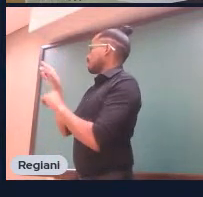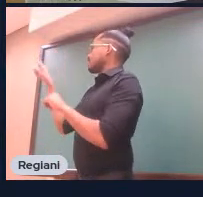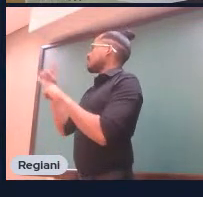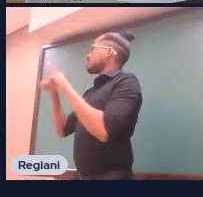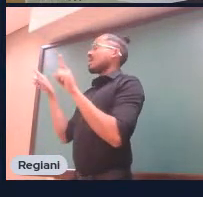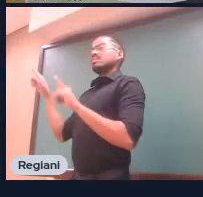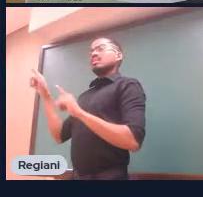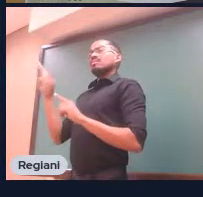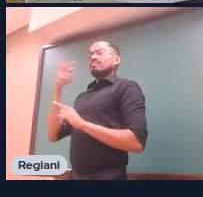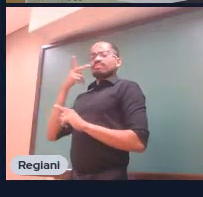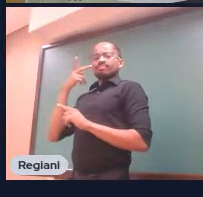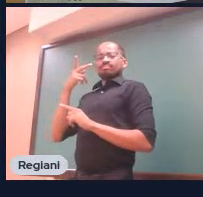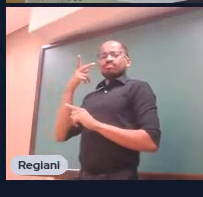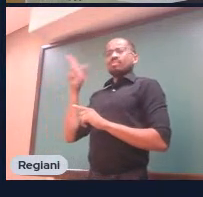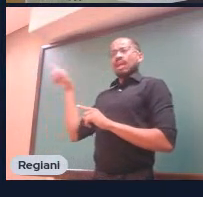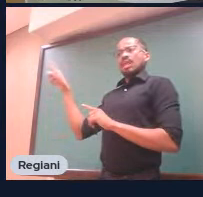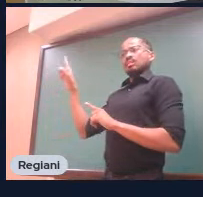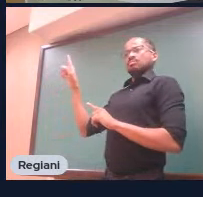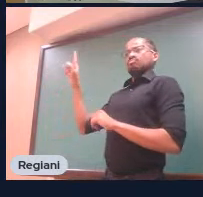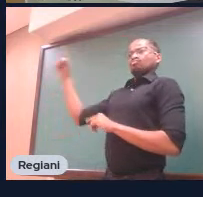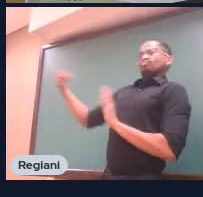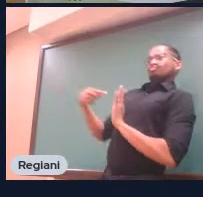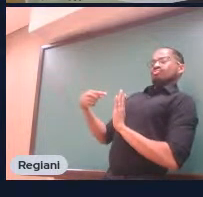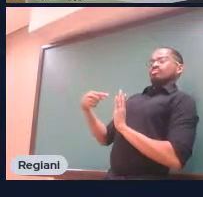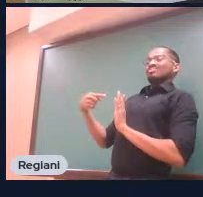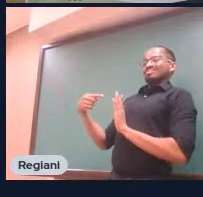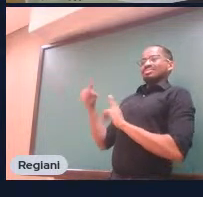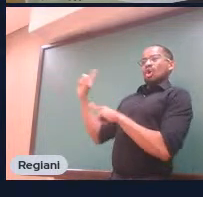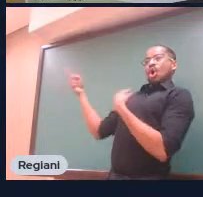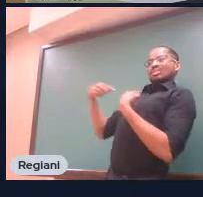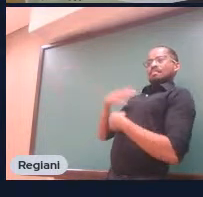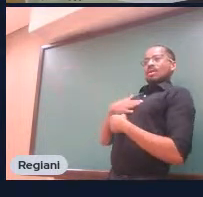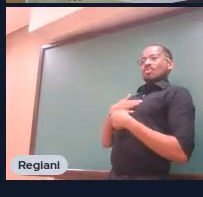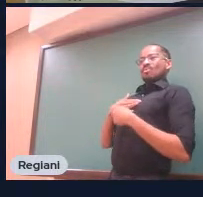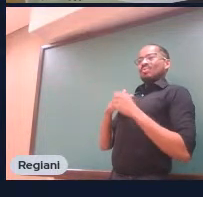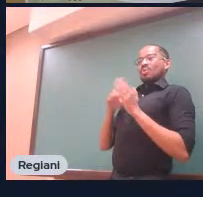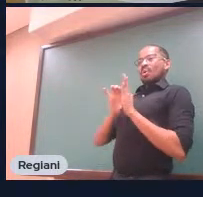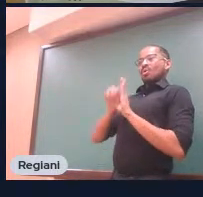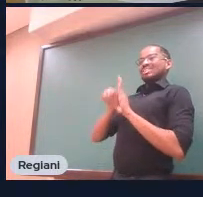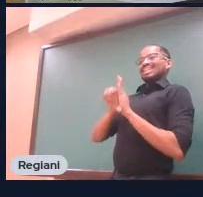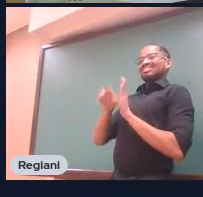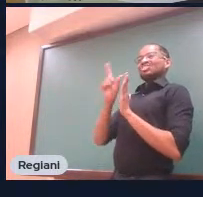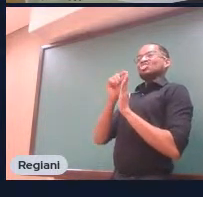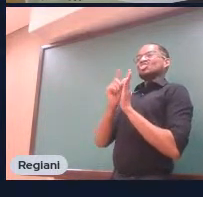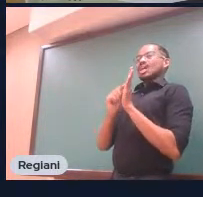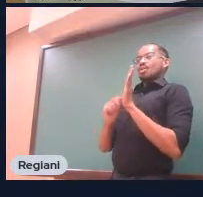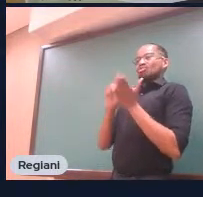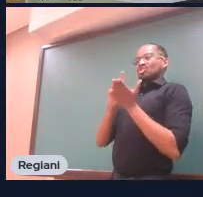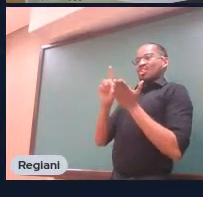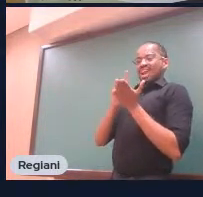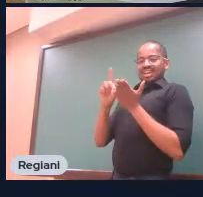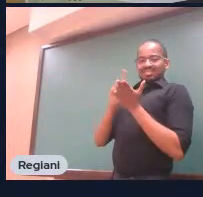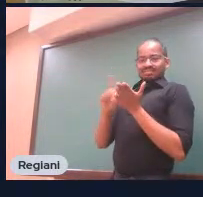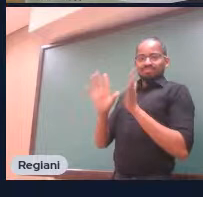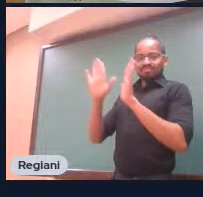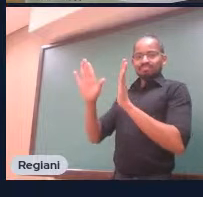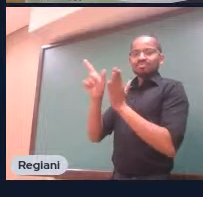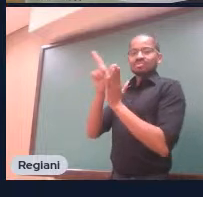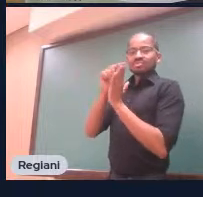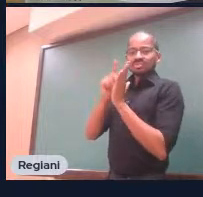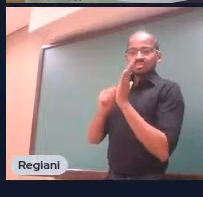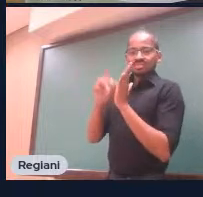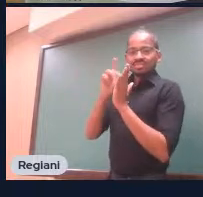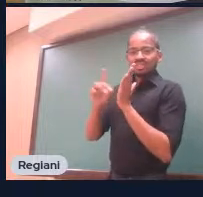criticized one of my definitions of a digital dictionary, which was as follows. It's collections of